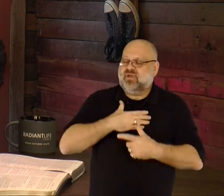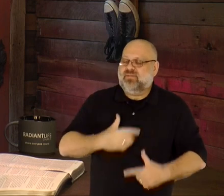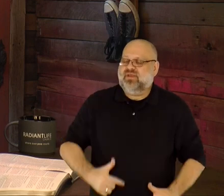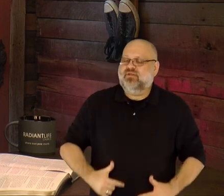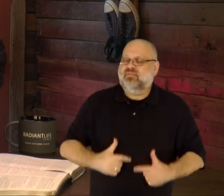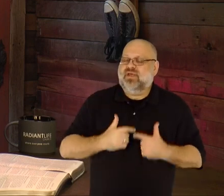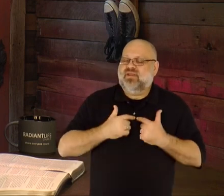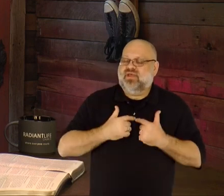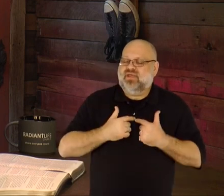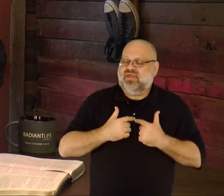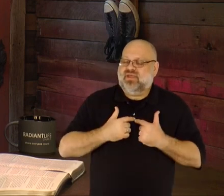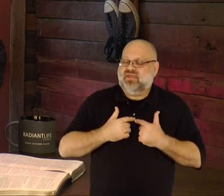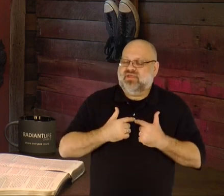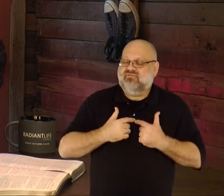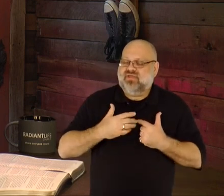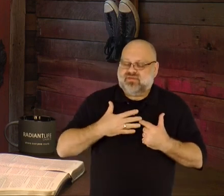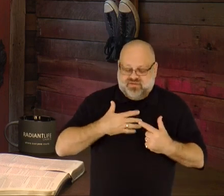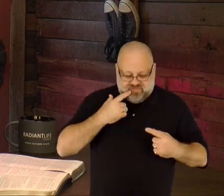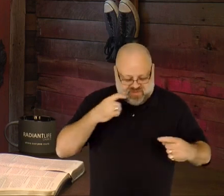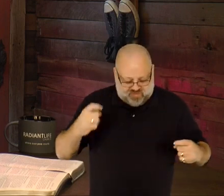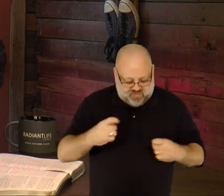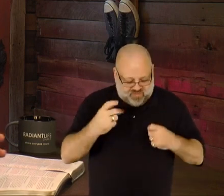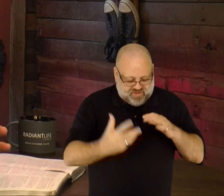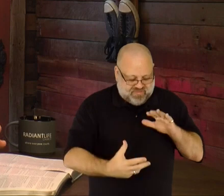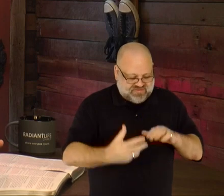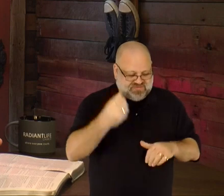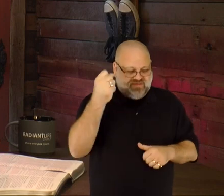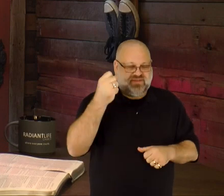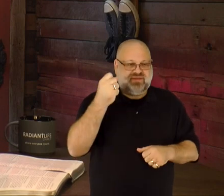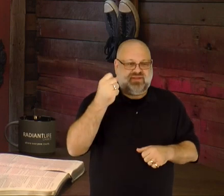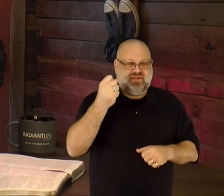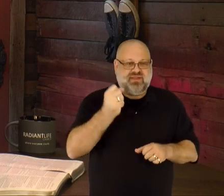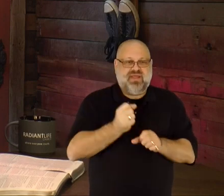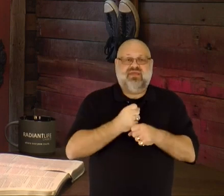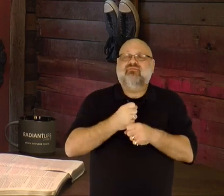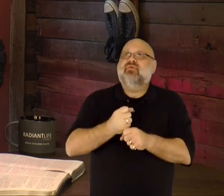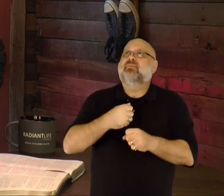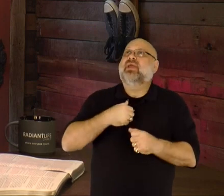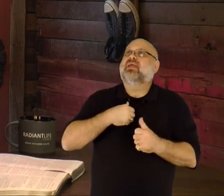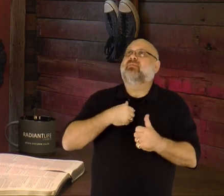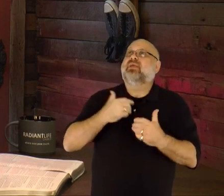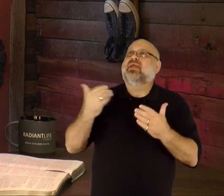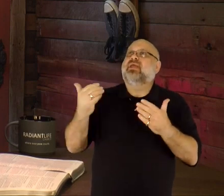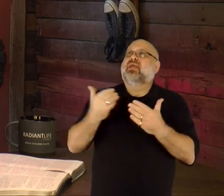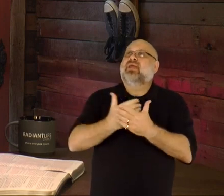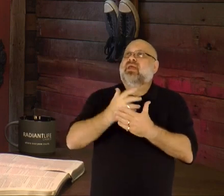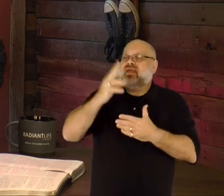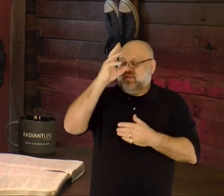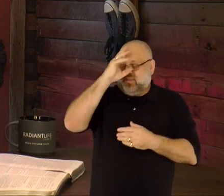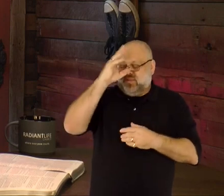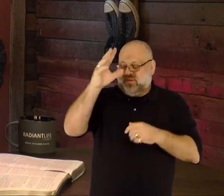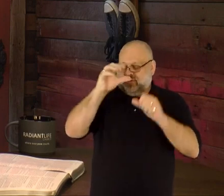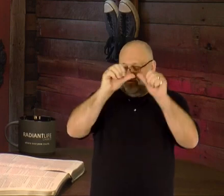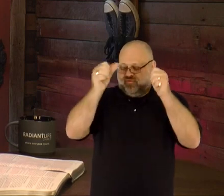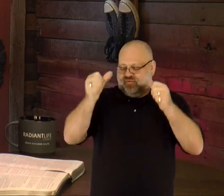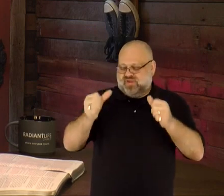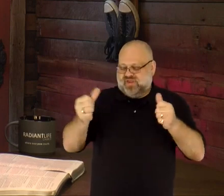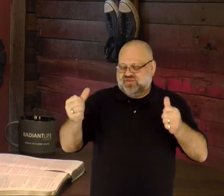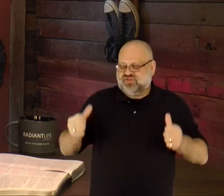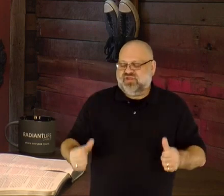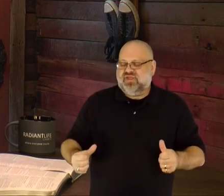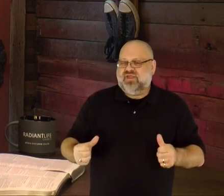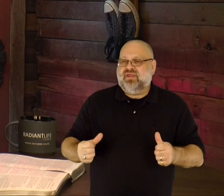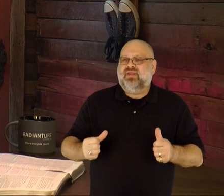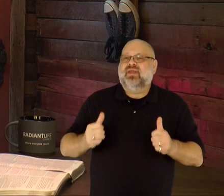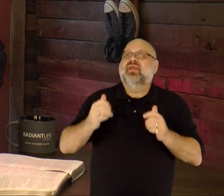for coming into my life, for taking away my sin, and for making me a new